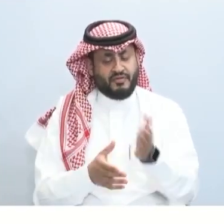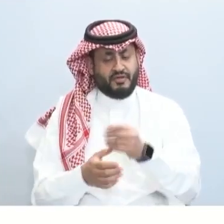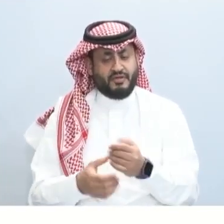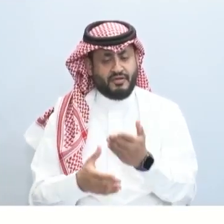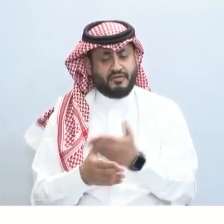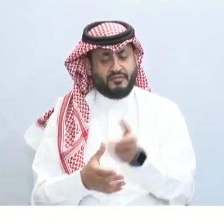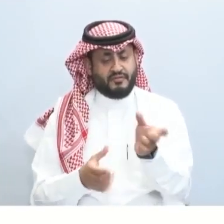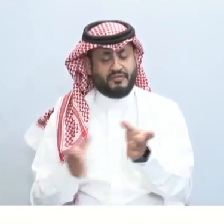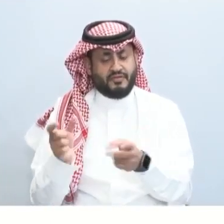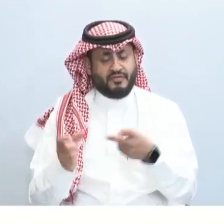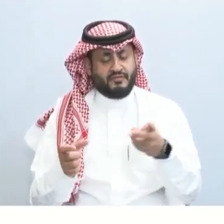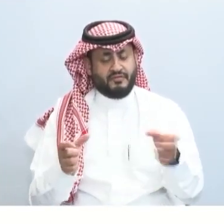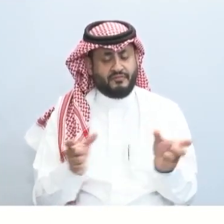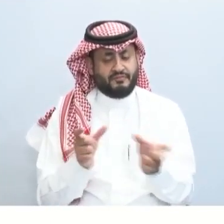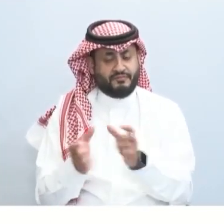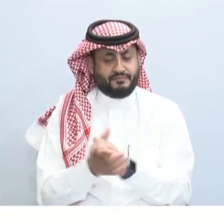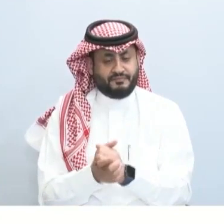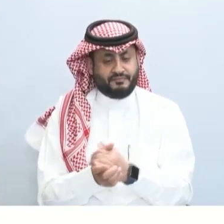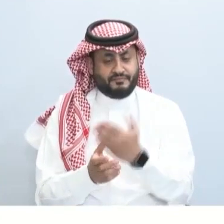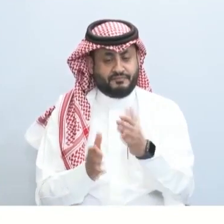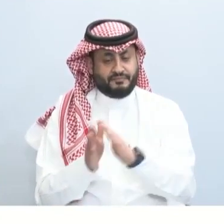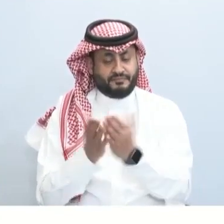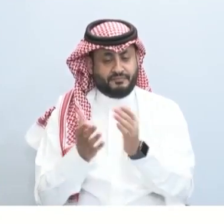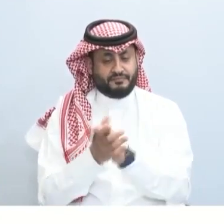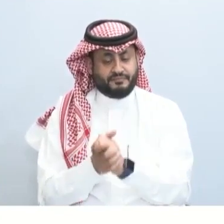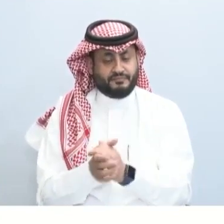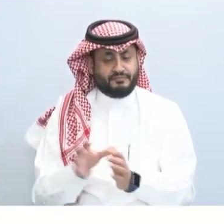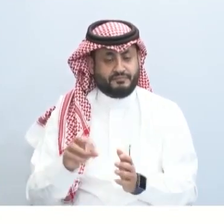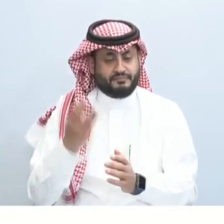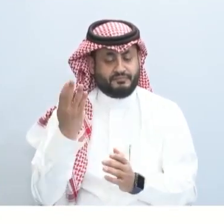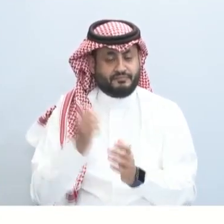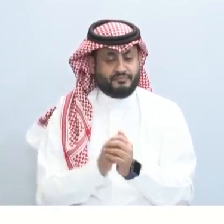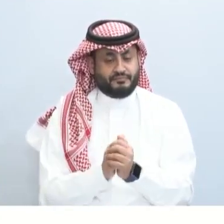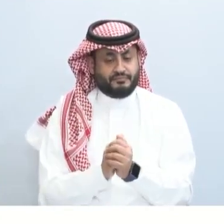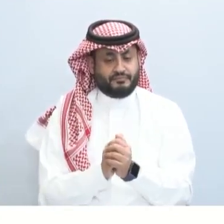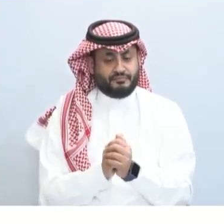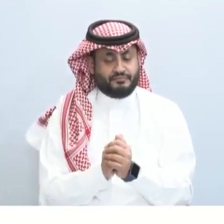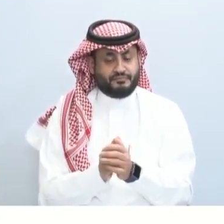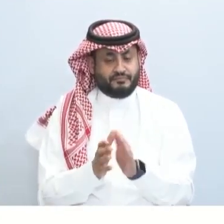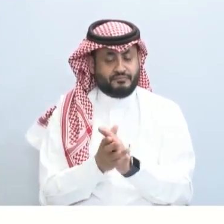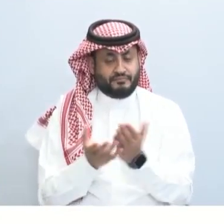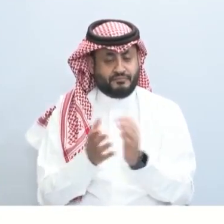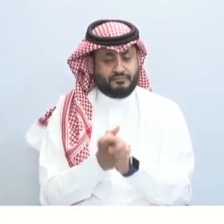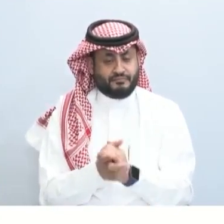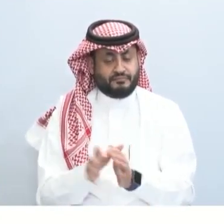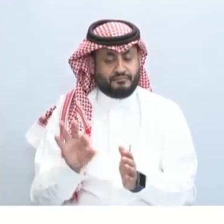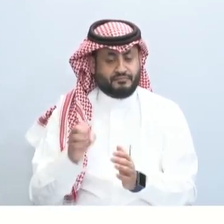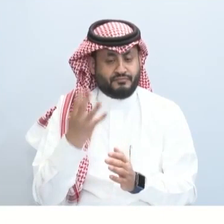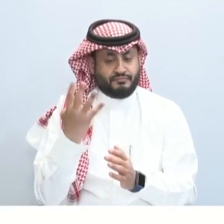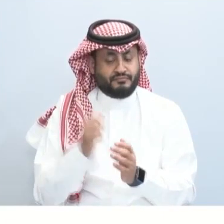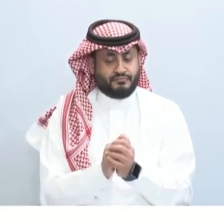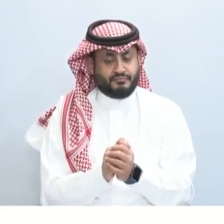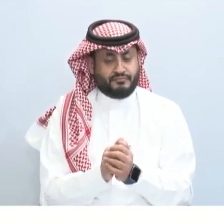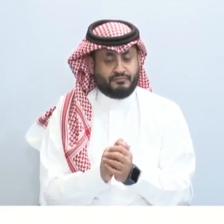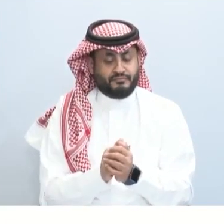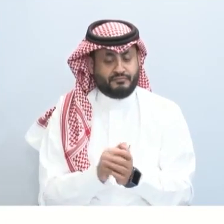different sentences. And to do this, I would like you please to open your books on page 94.